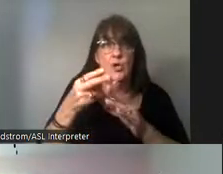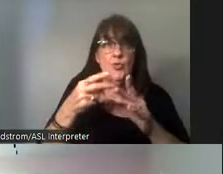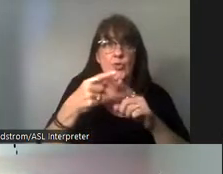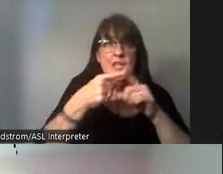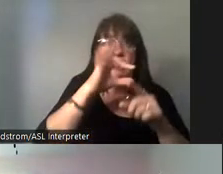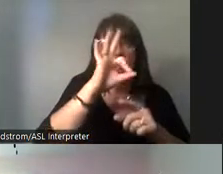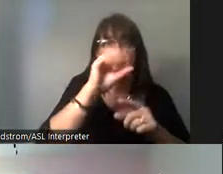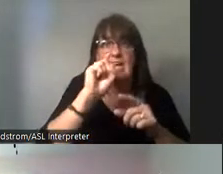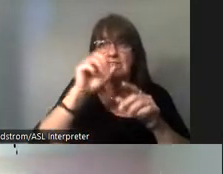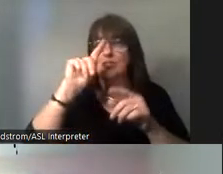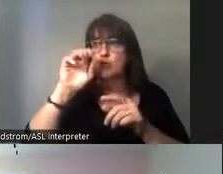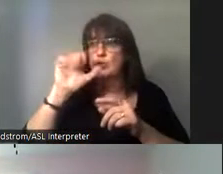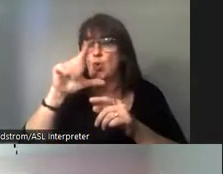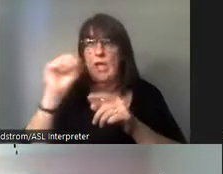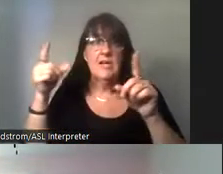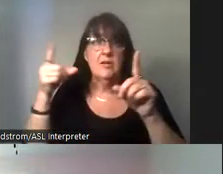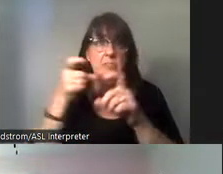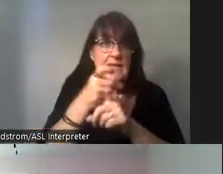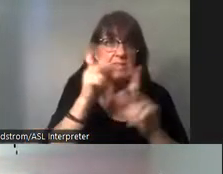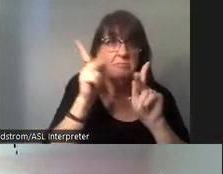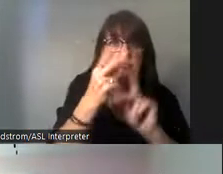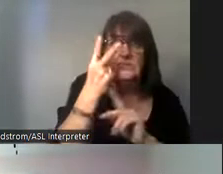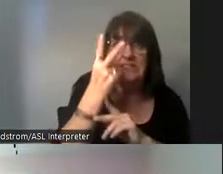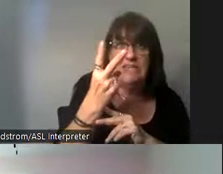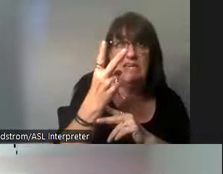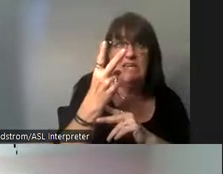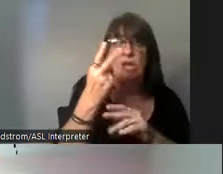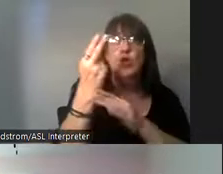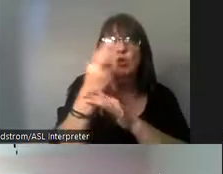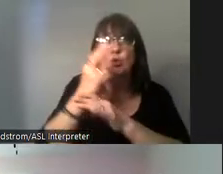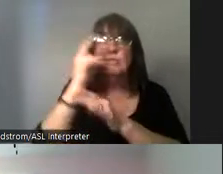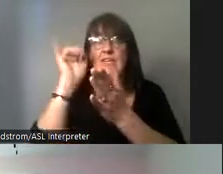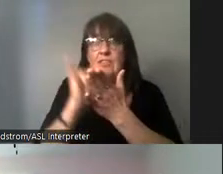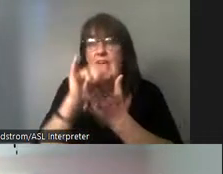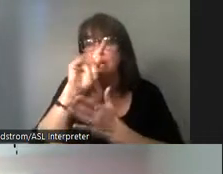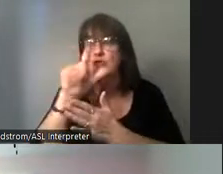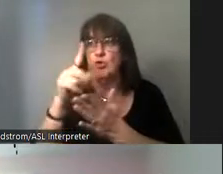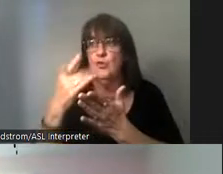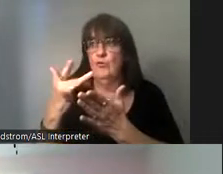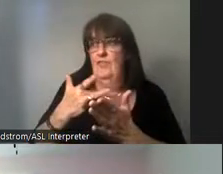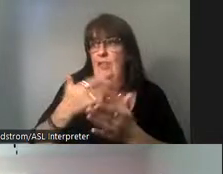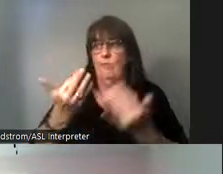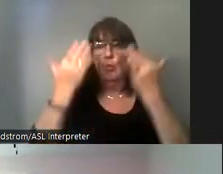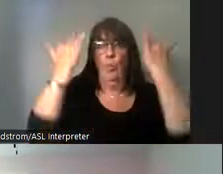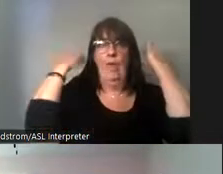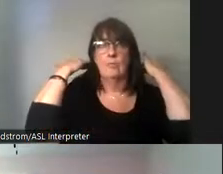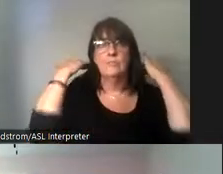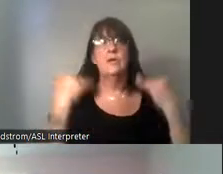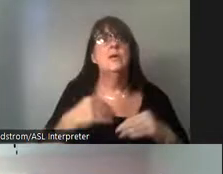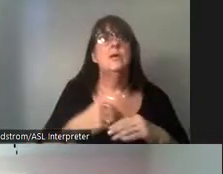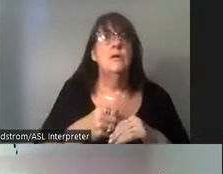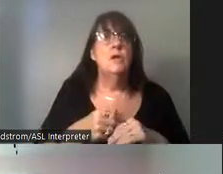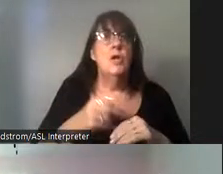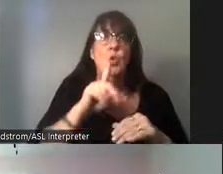the complexities that individuals are encountering actually using that tool. It feels overwhelming. Mm-hmm. So it seems like we need a